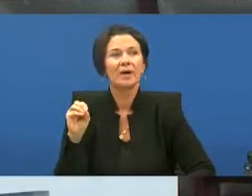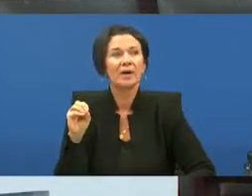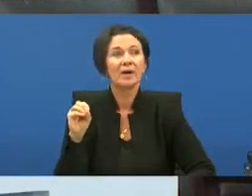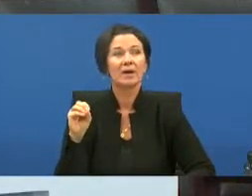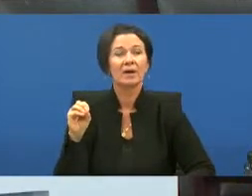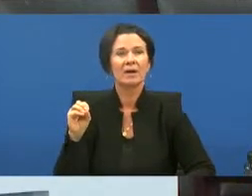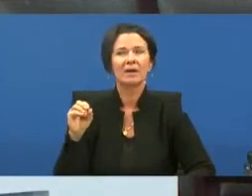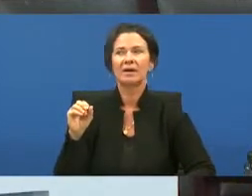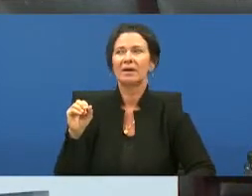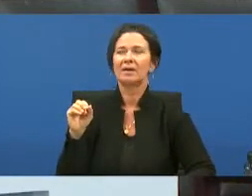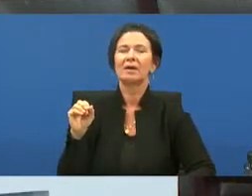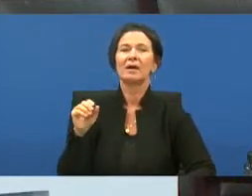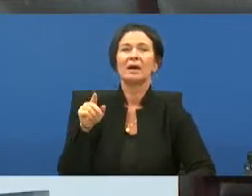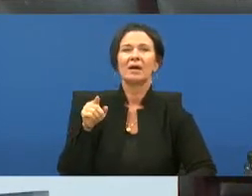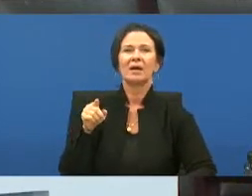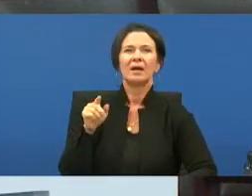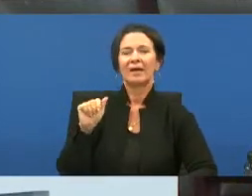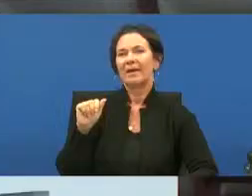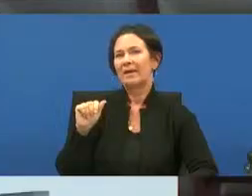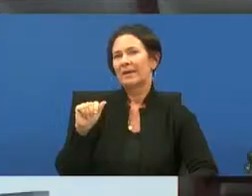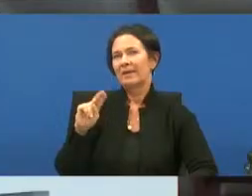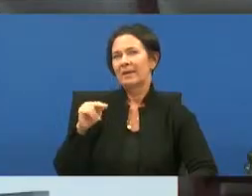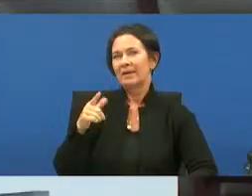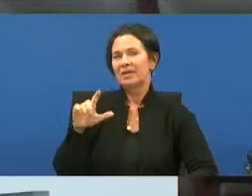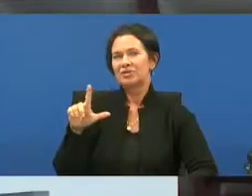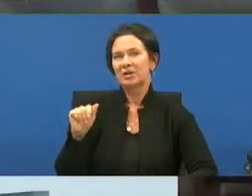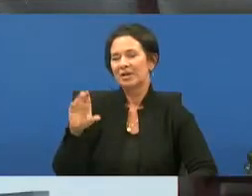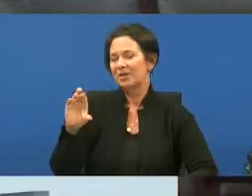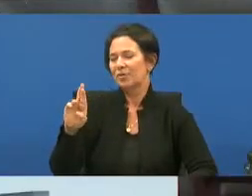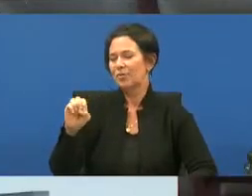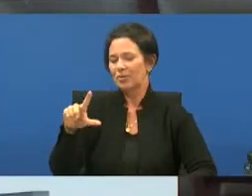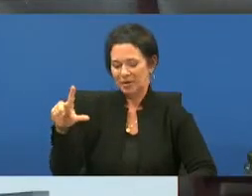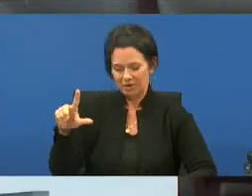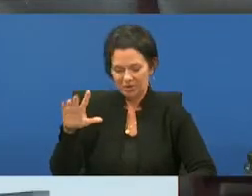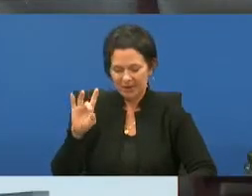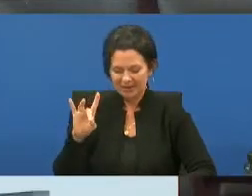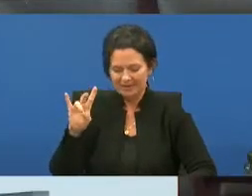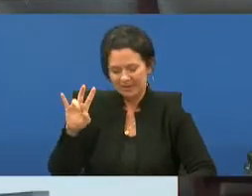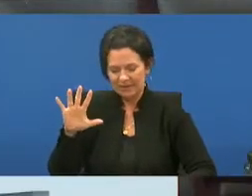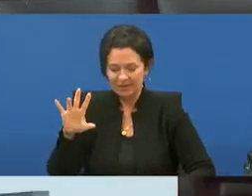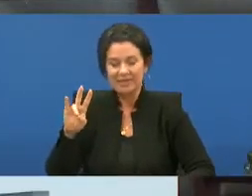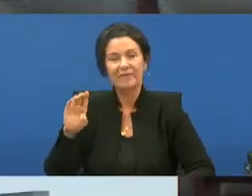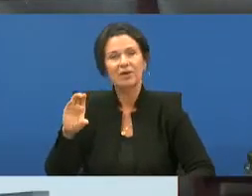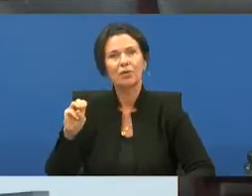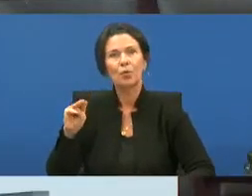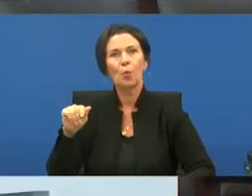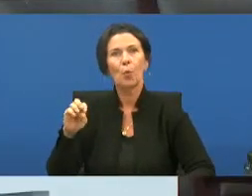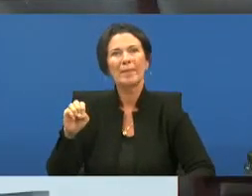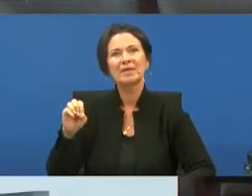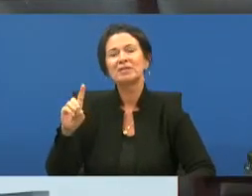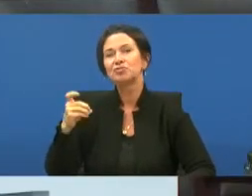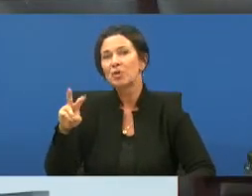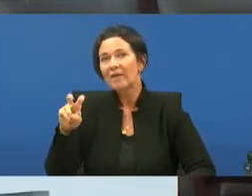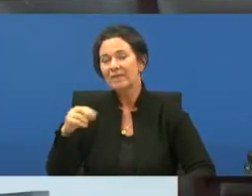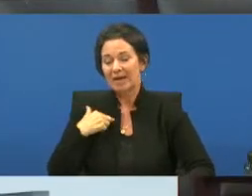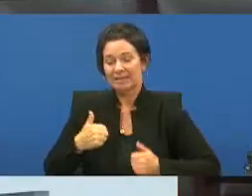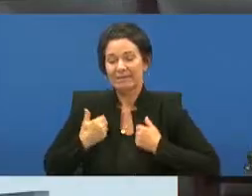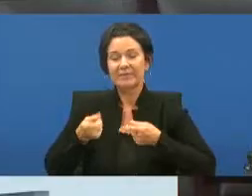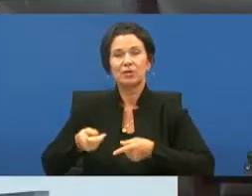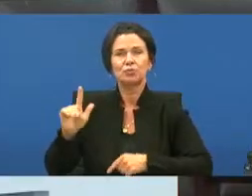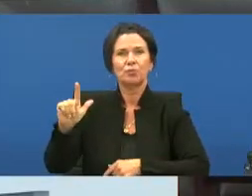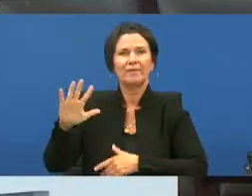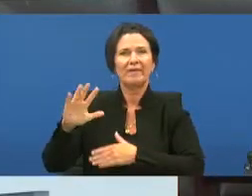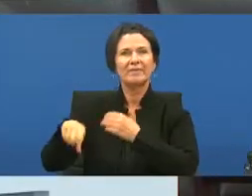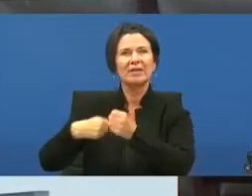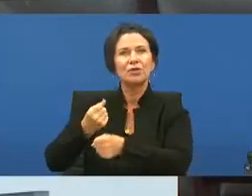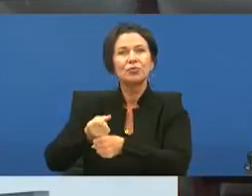Hi, my name is Angela Creel. I live at 8757 Comey Drive, and I've lived there approximately 25 years.